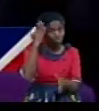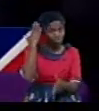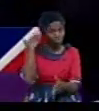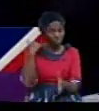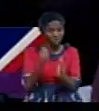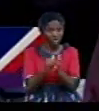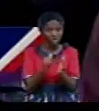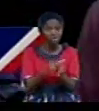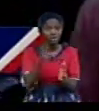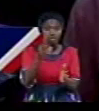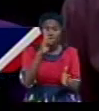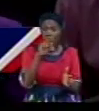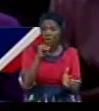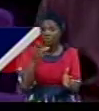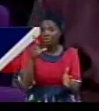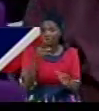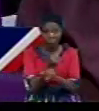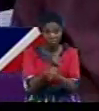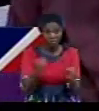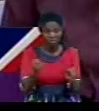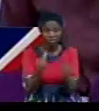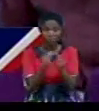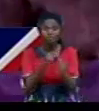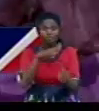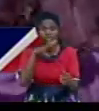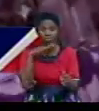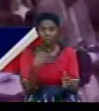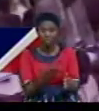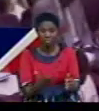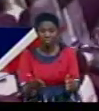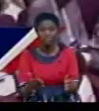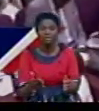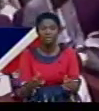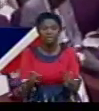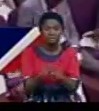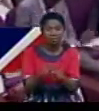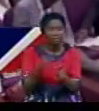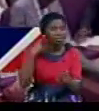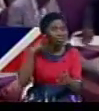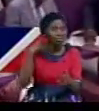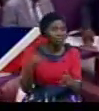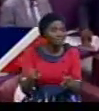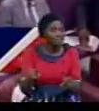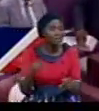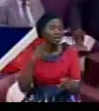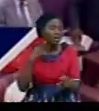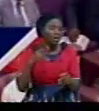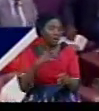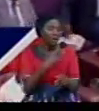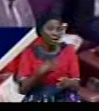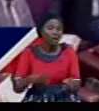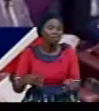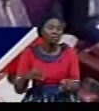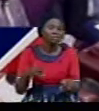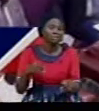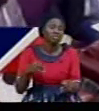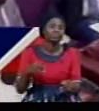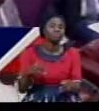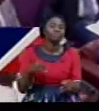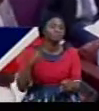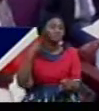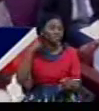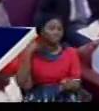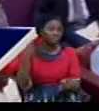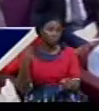will not redeemed with corruptible things as silver and gold from from